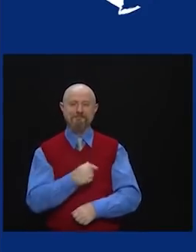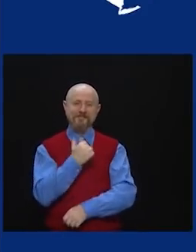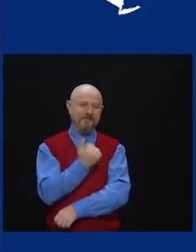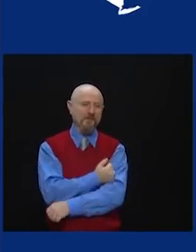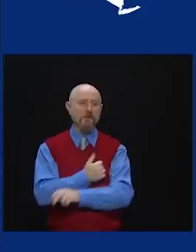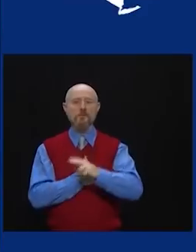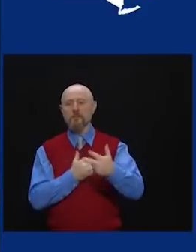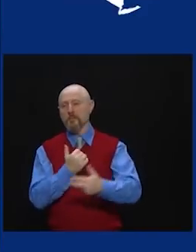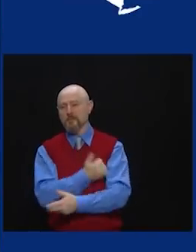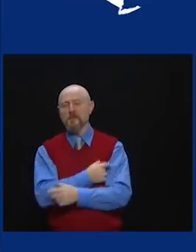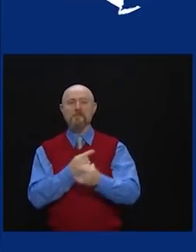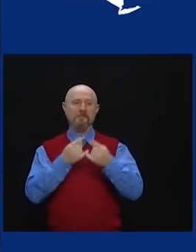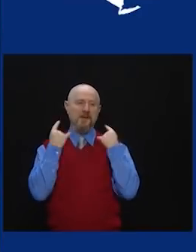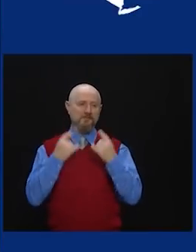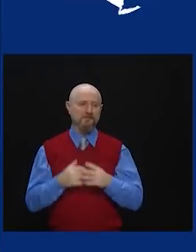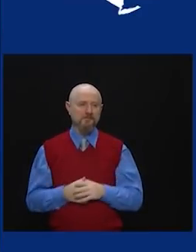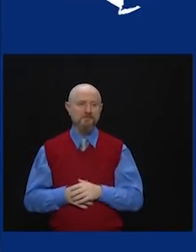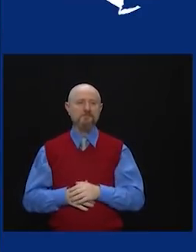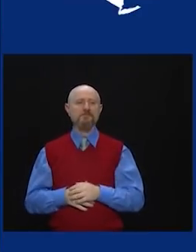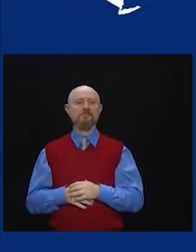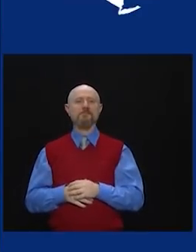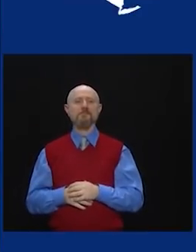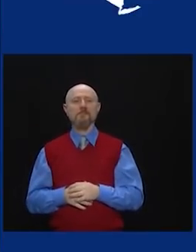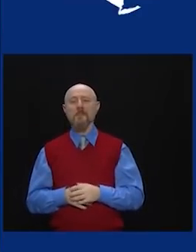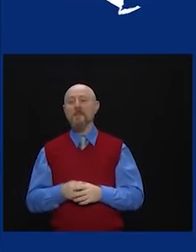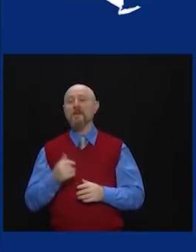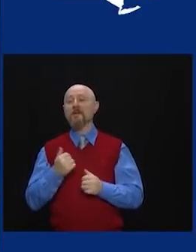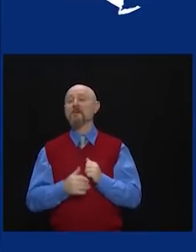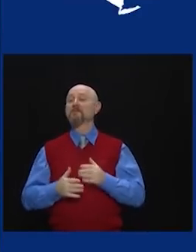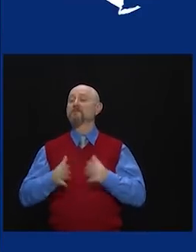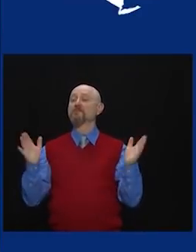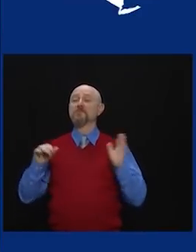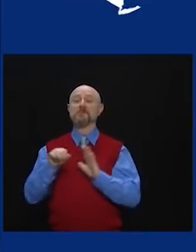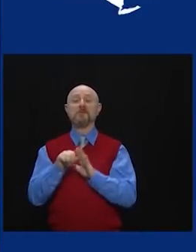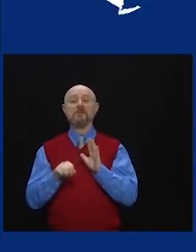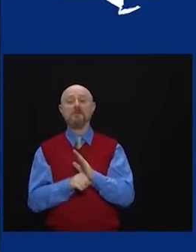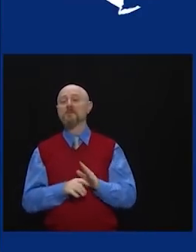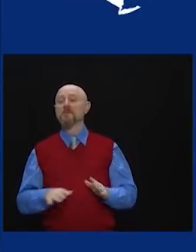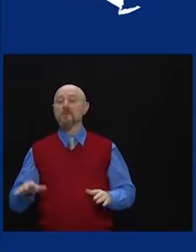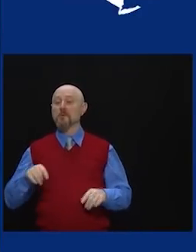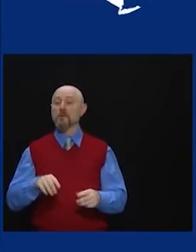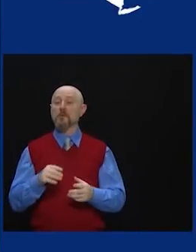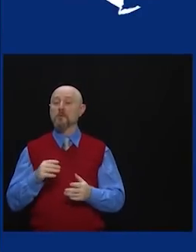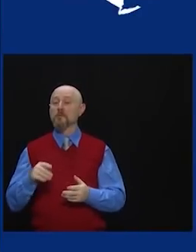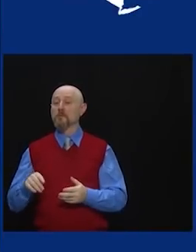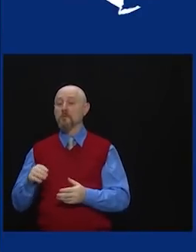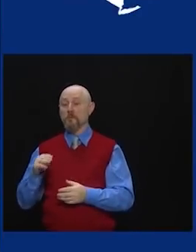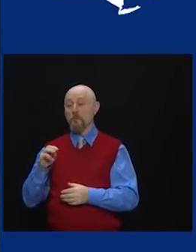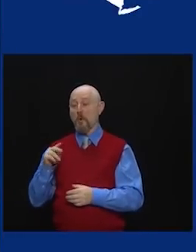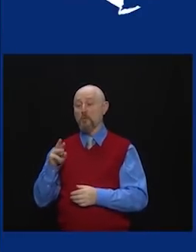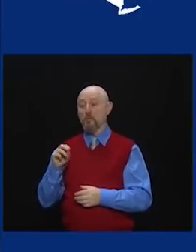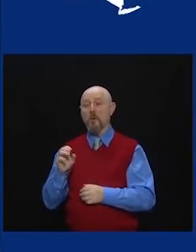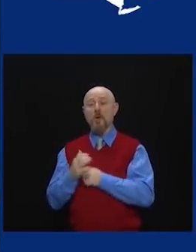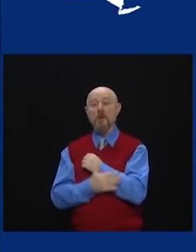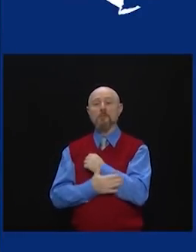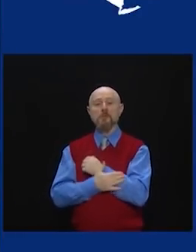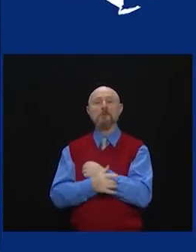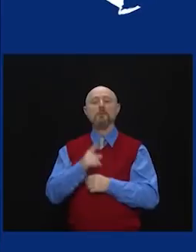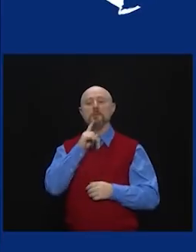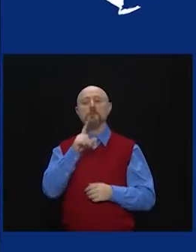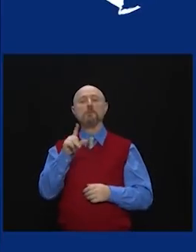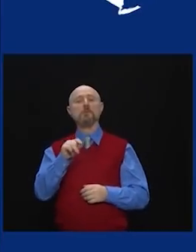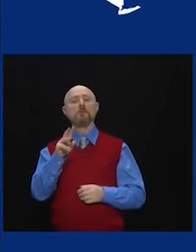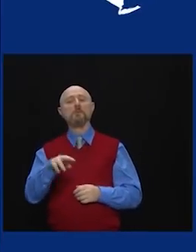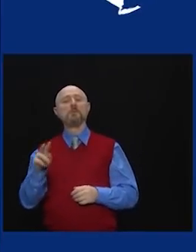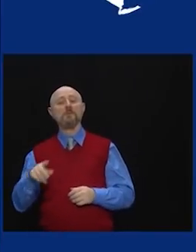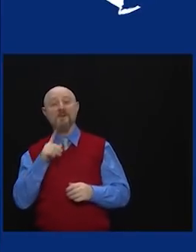when appropriate. To all my friends statewide and to those here in Monroe County, let's make sure that 2022 is as happy and as healthy